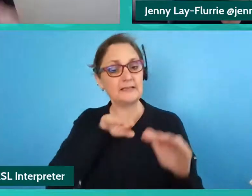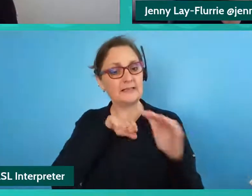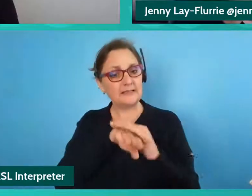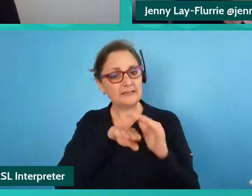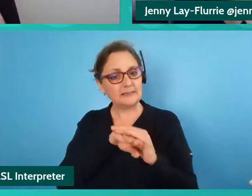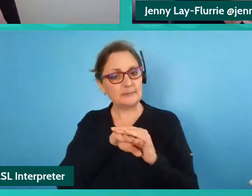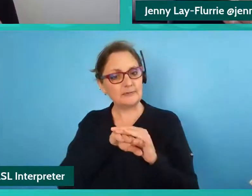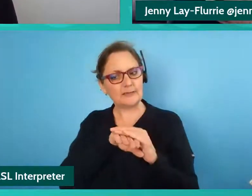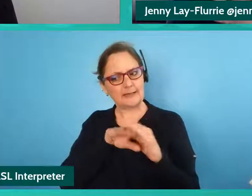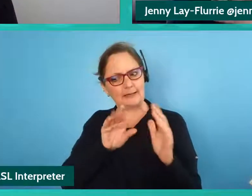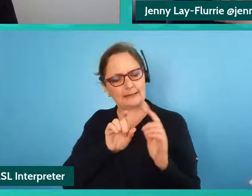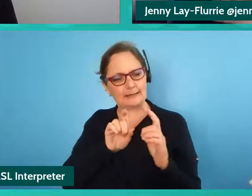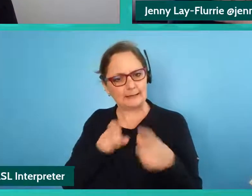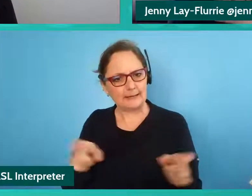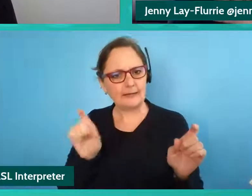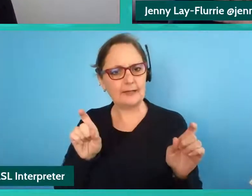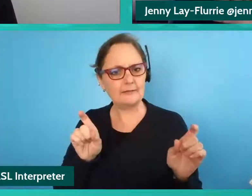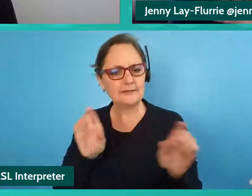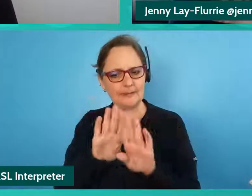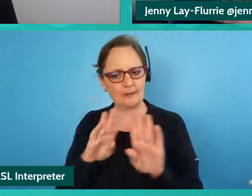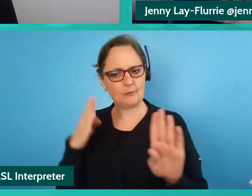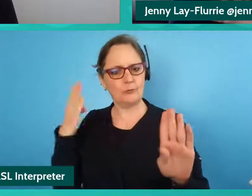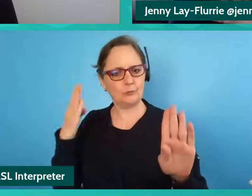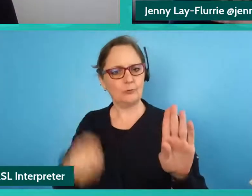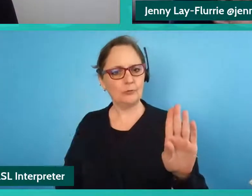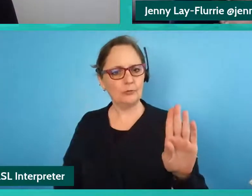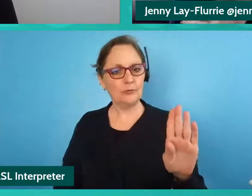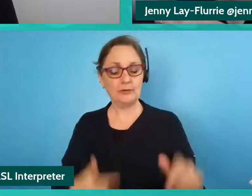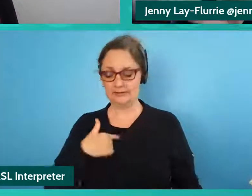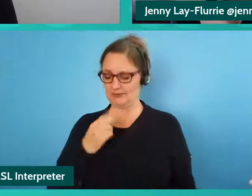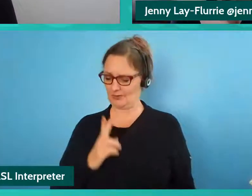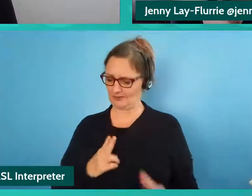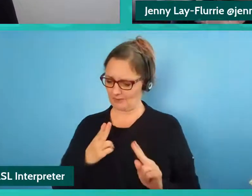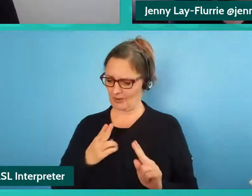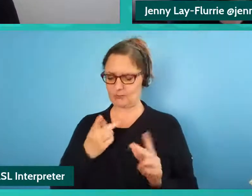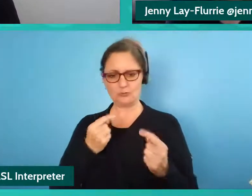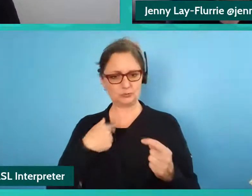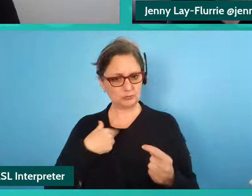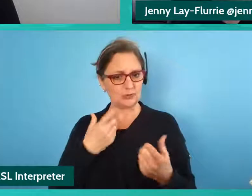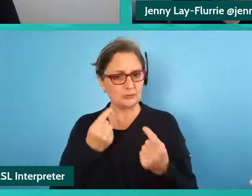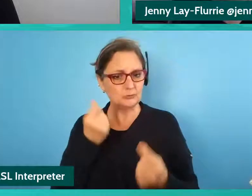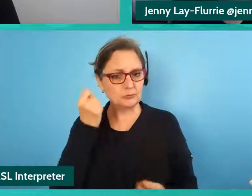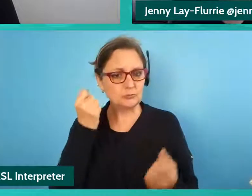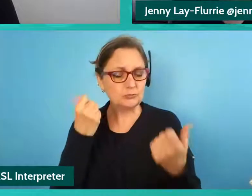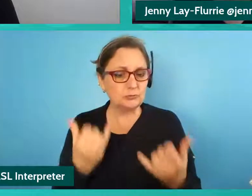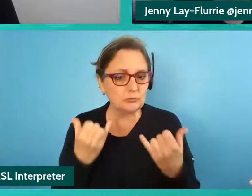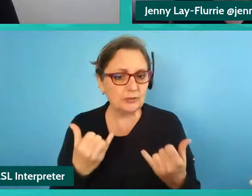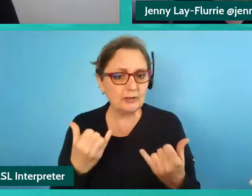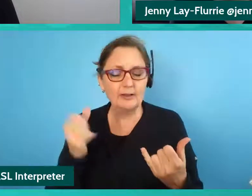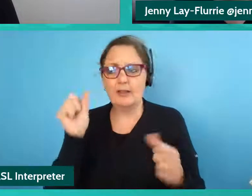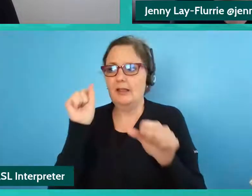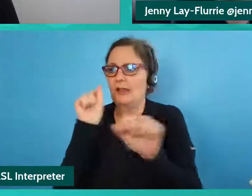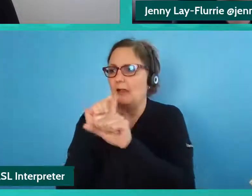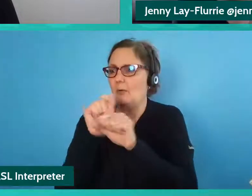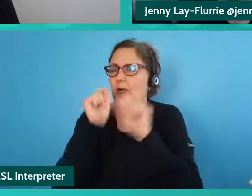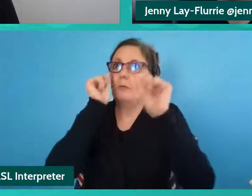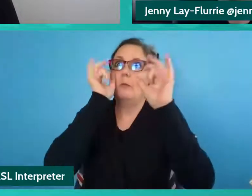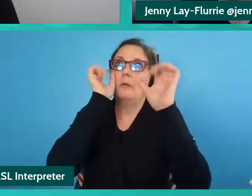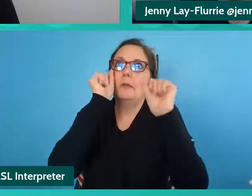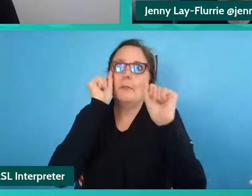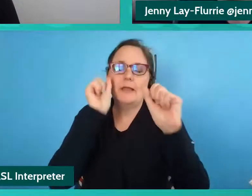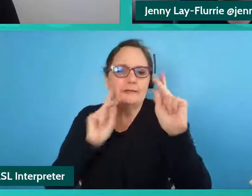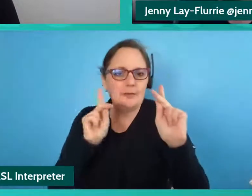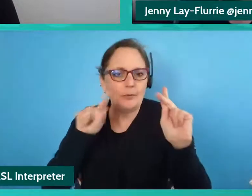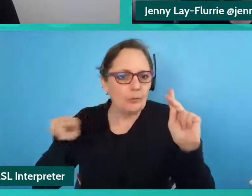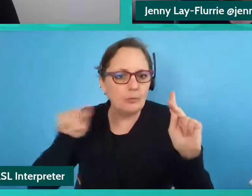that. So I'm privileged to do what I do today. I work with an amazing number of hundreds of people across the company, and our